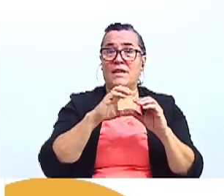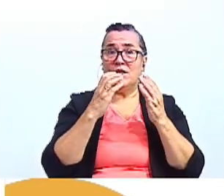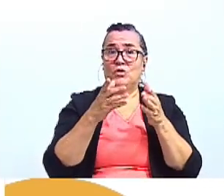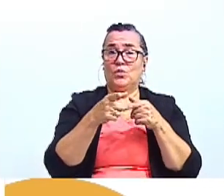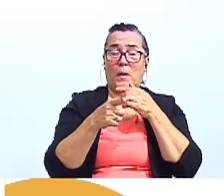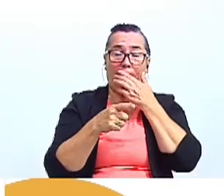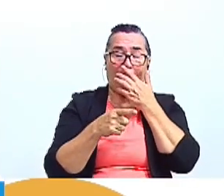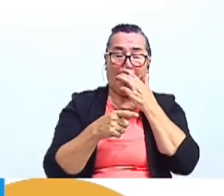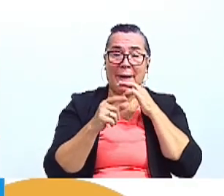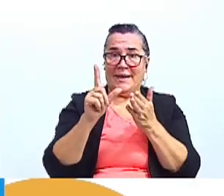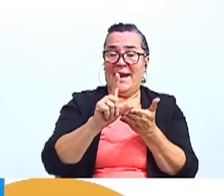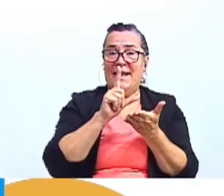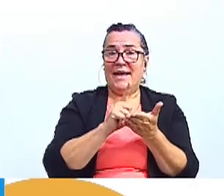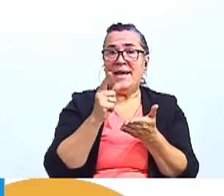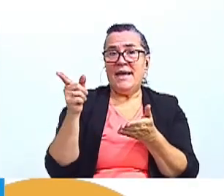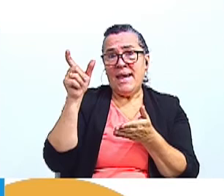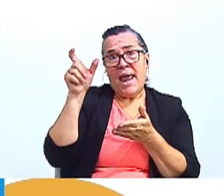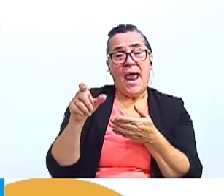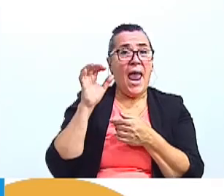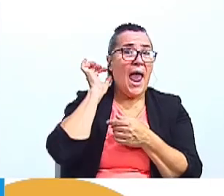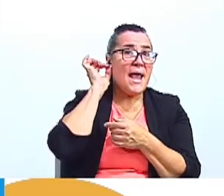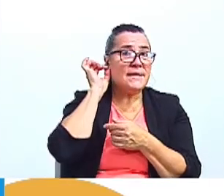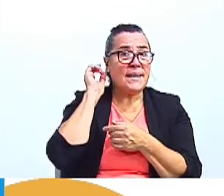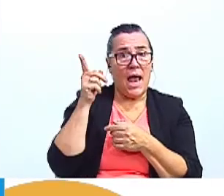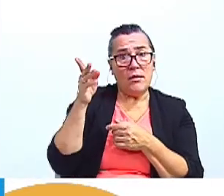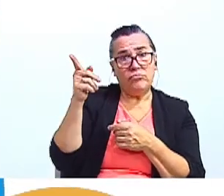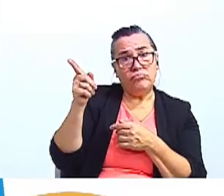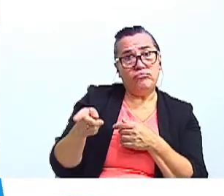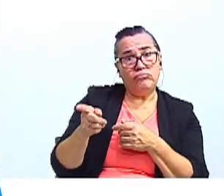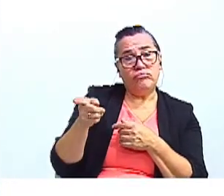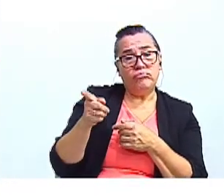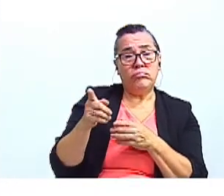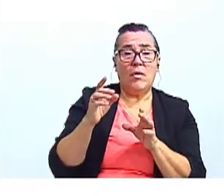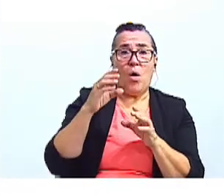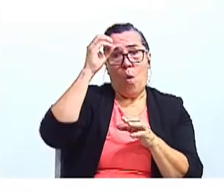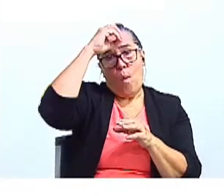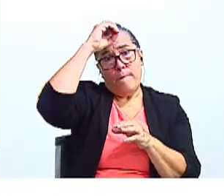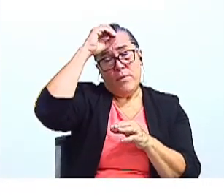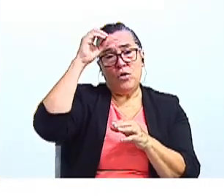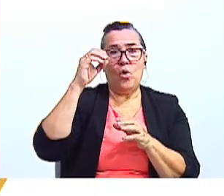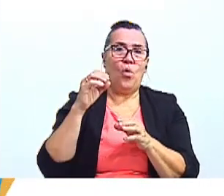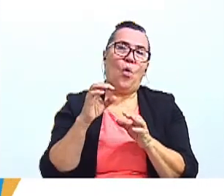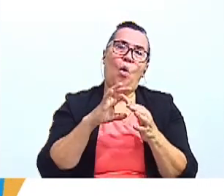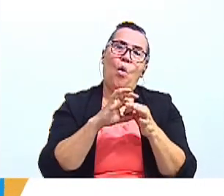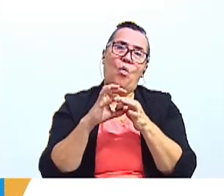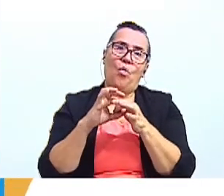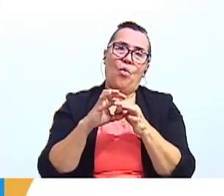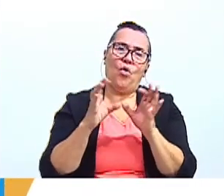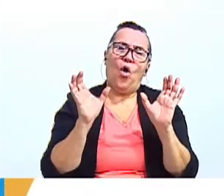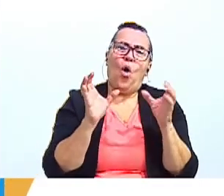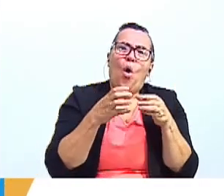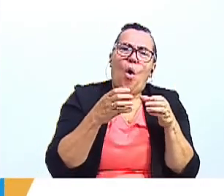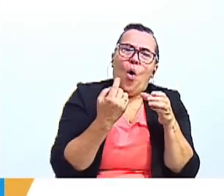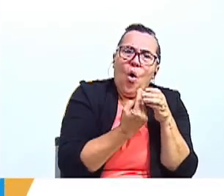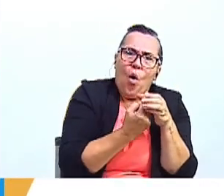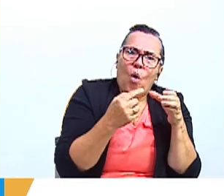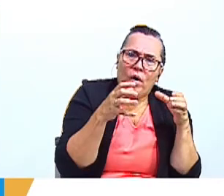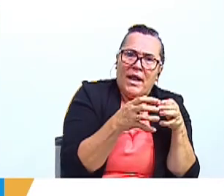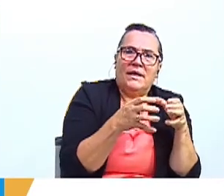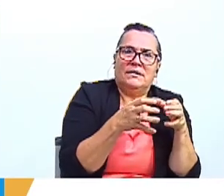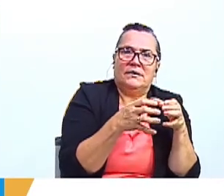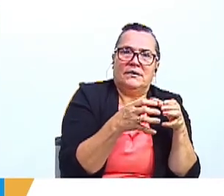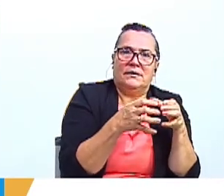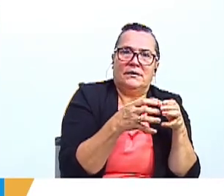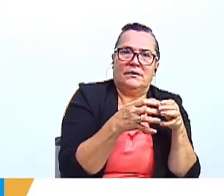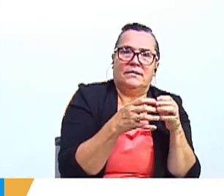and she was making an opinion about the cliques. Let's listen to her. Pay